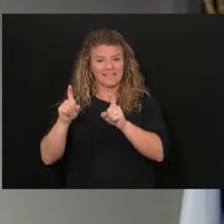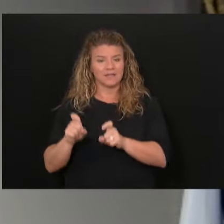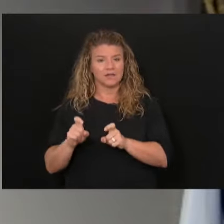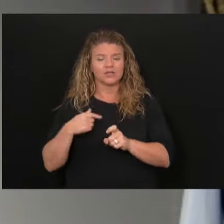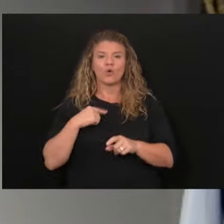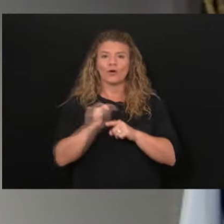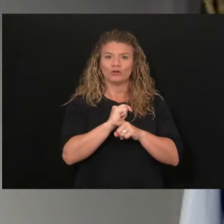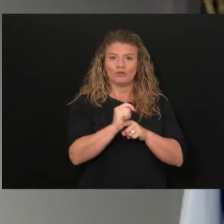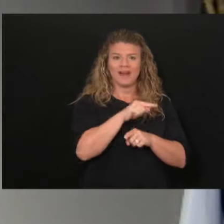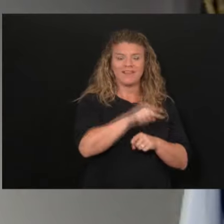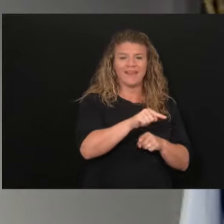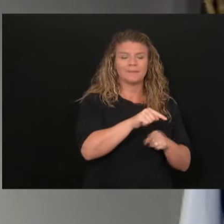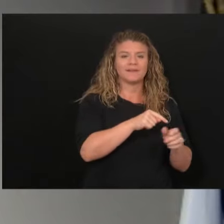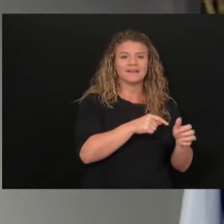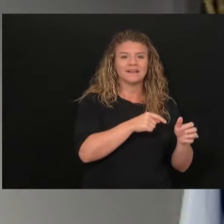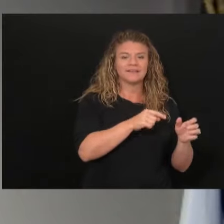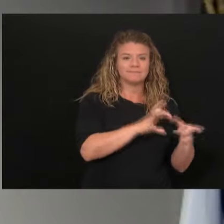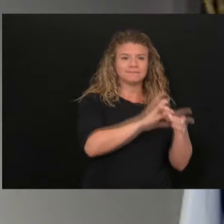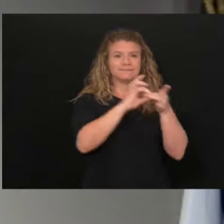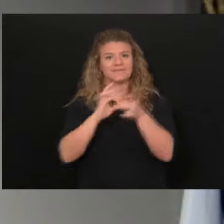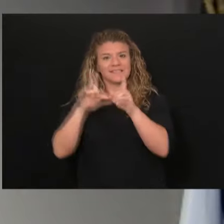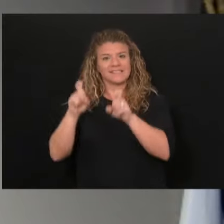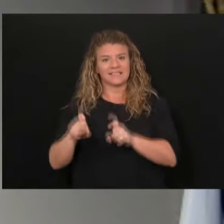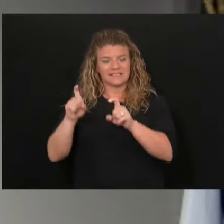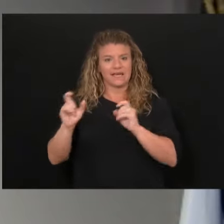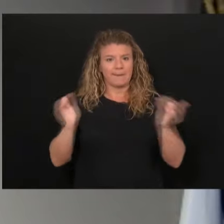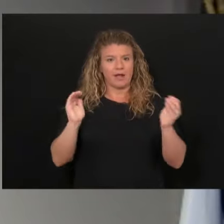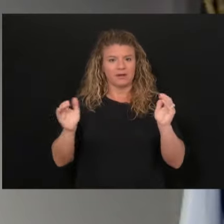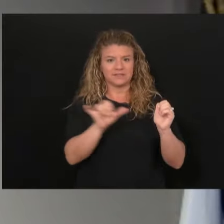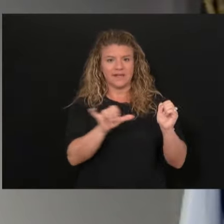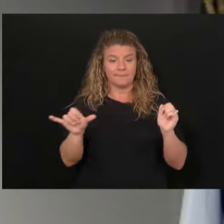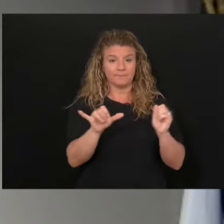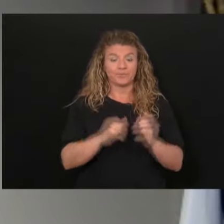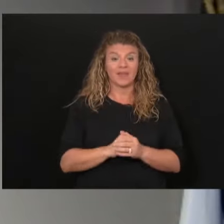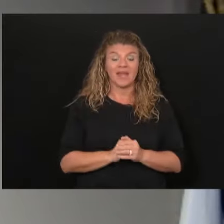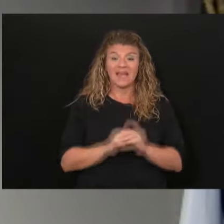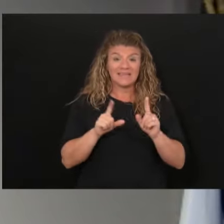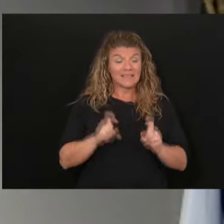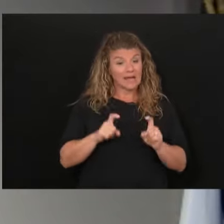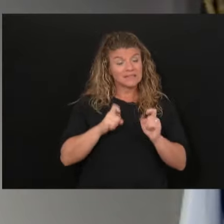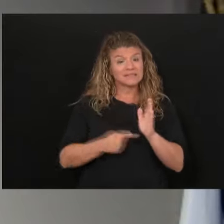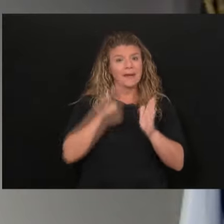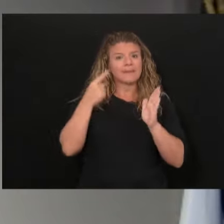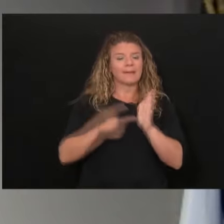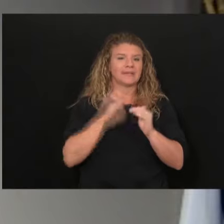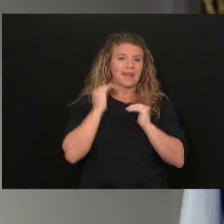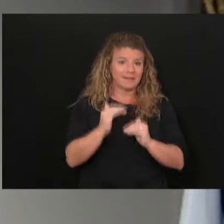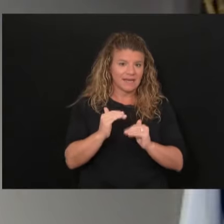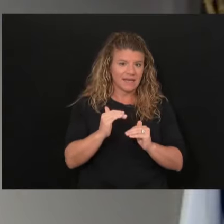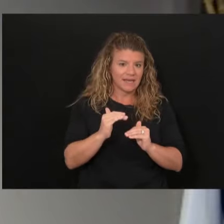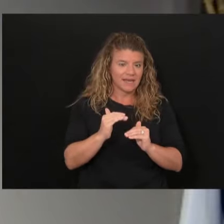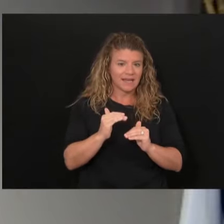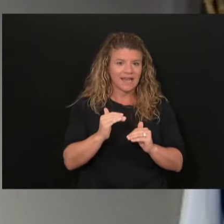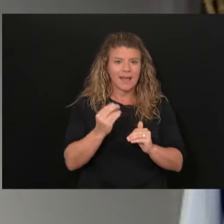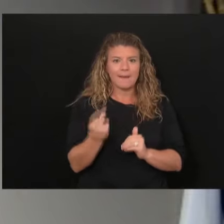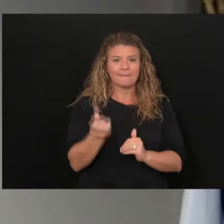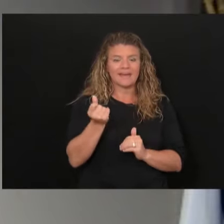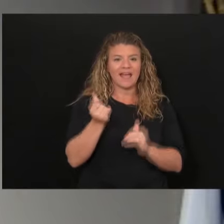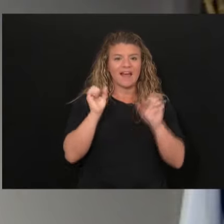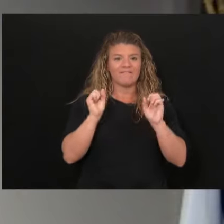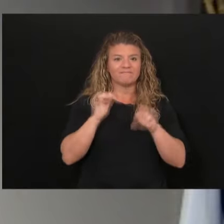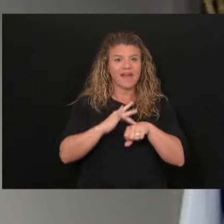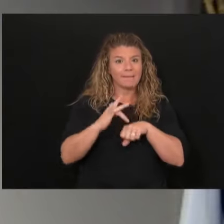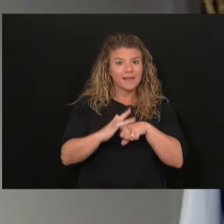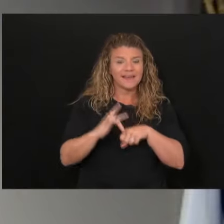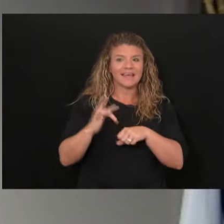keep up with the testing at this point. Testing again is limited sometimes in terms of immediate availability of test